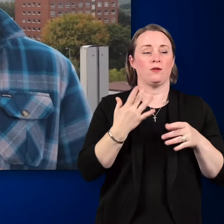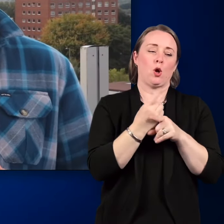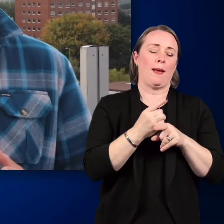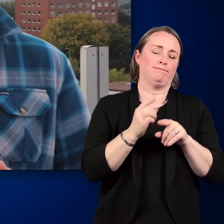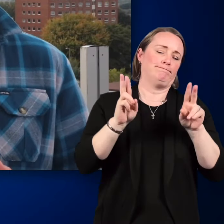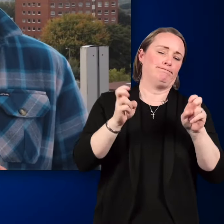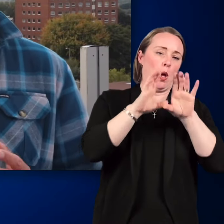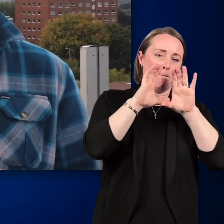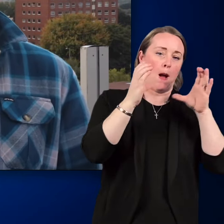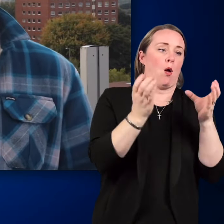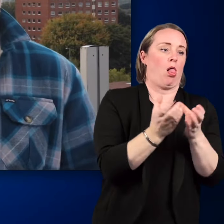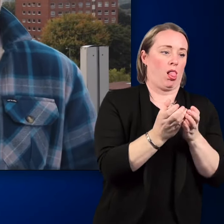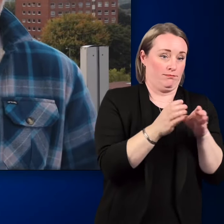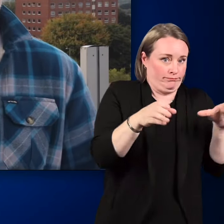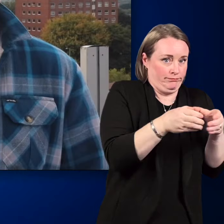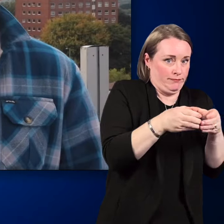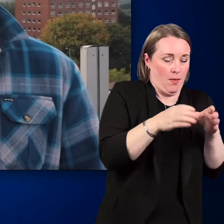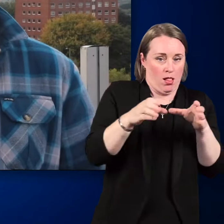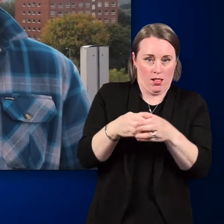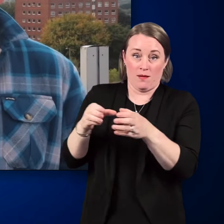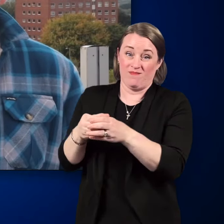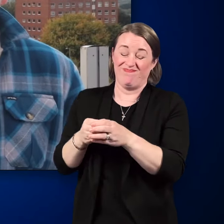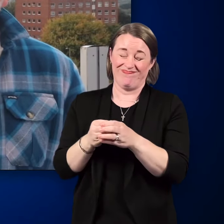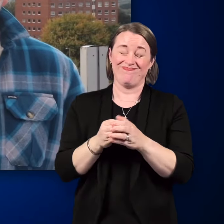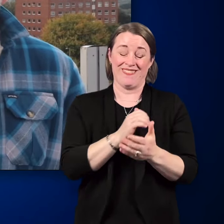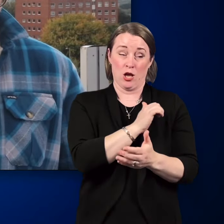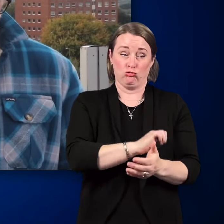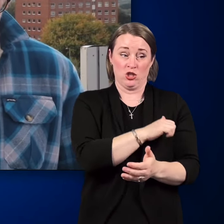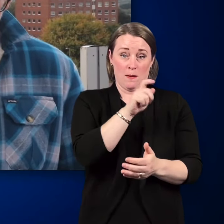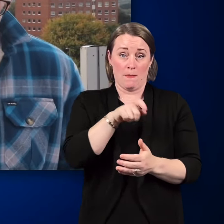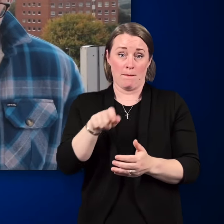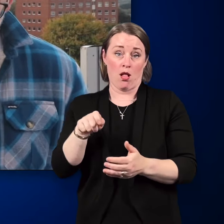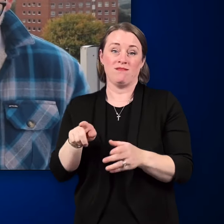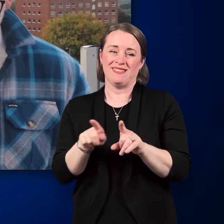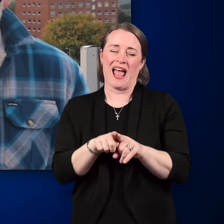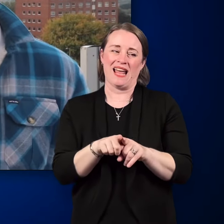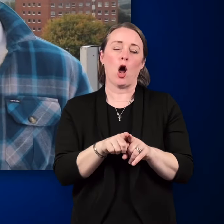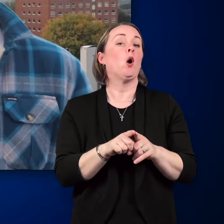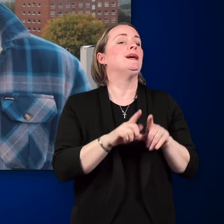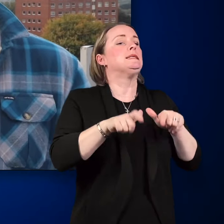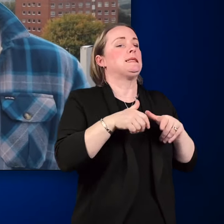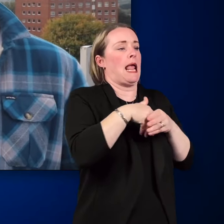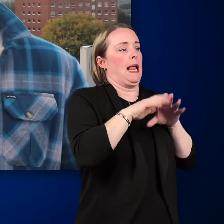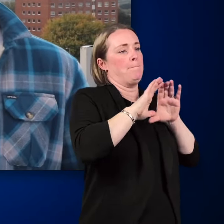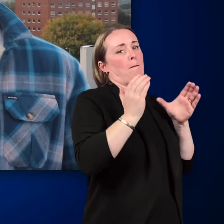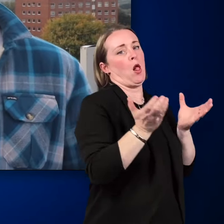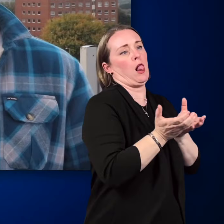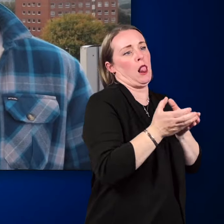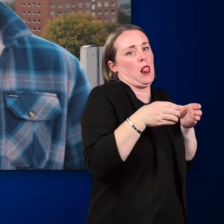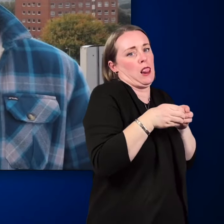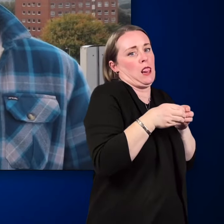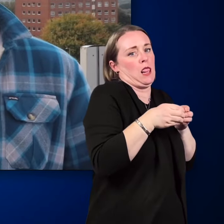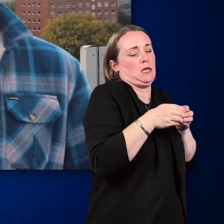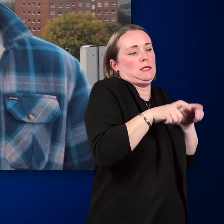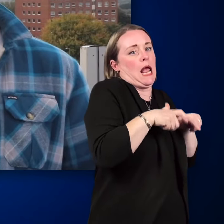to be honest, Christians can be quite good at this. We can be good at staying in our bubble. And we've